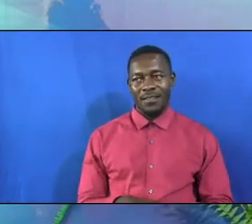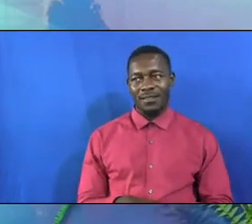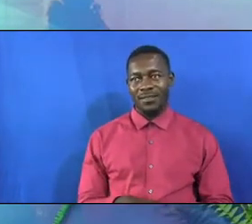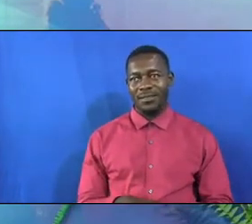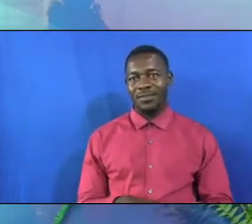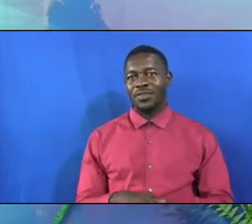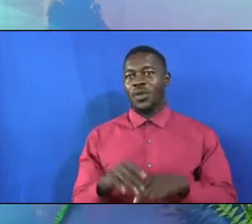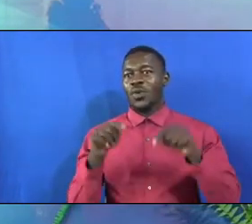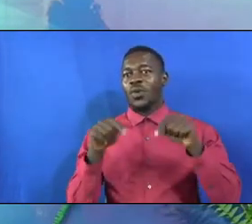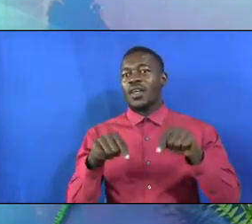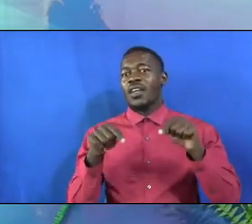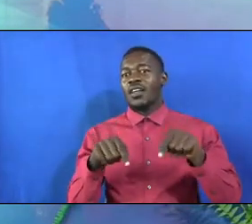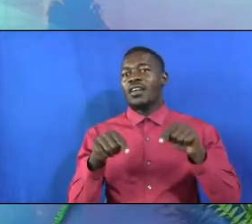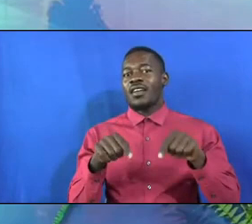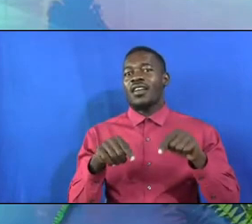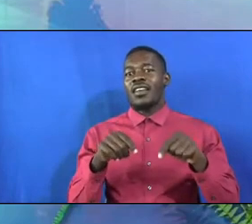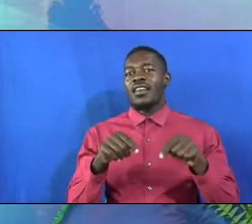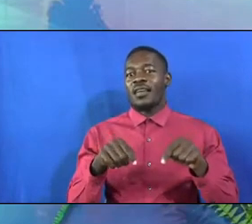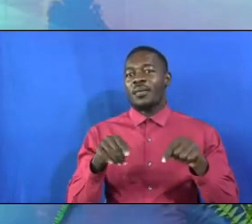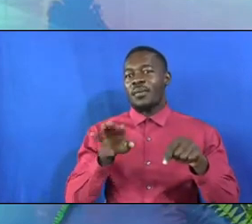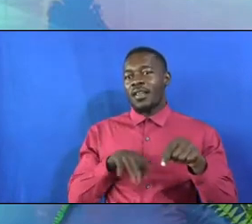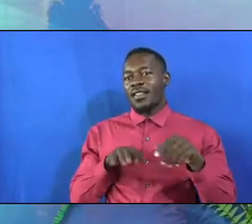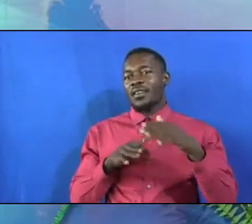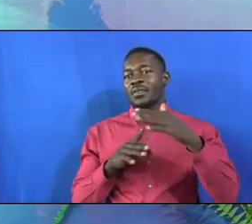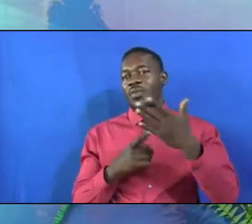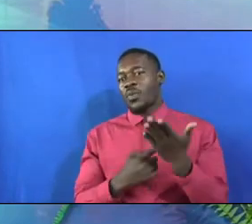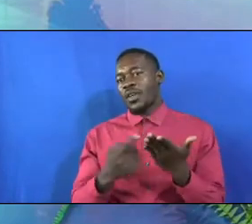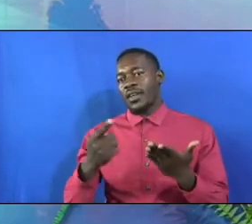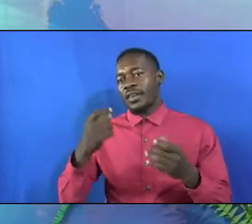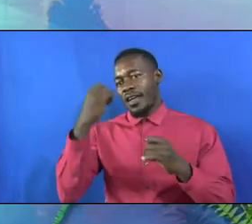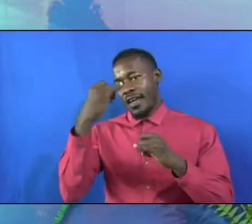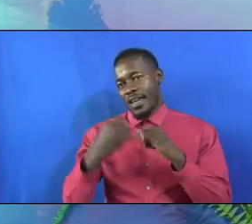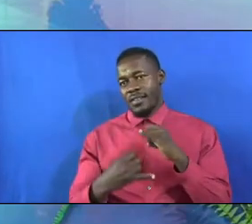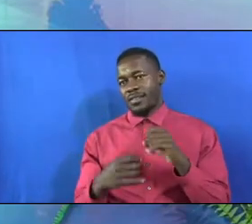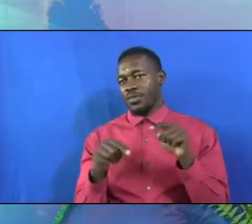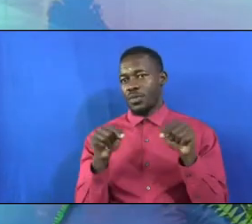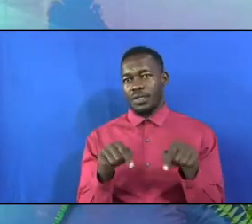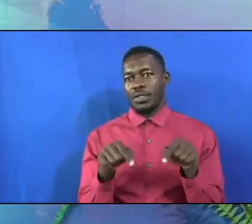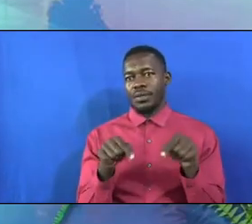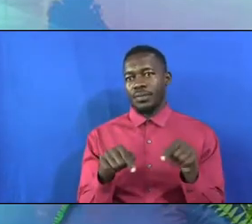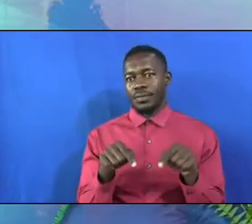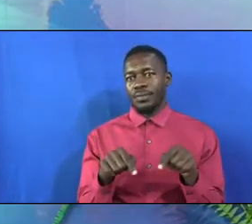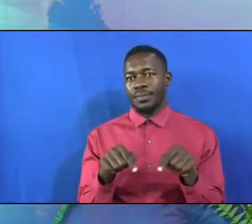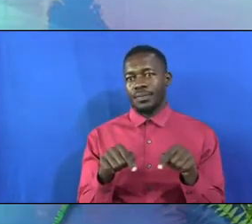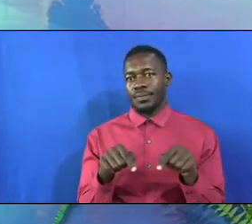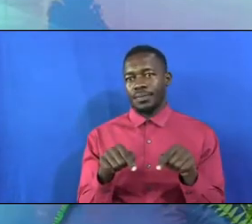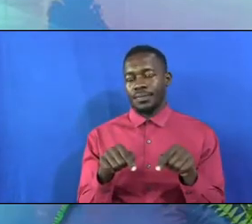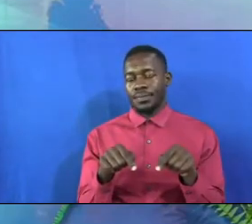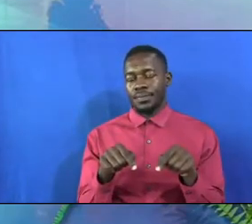So today we are culminating the Women Ministries Week of Emphasis.